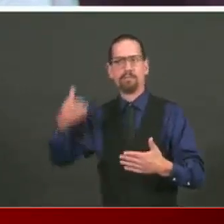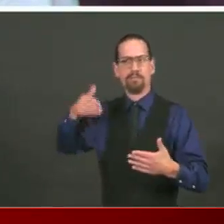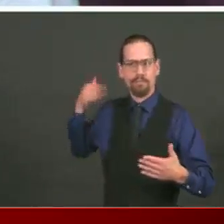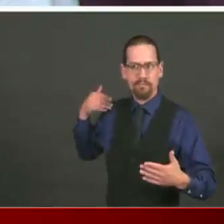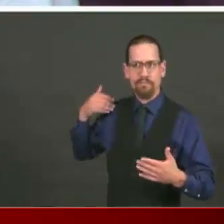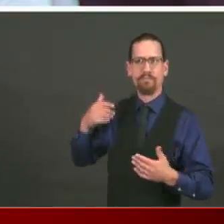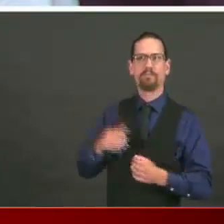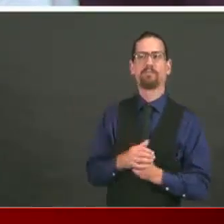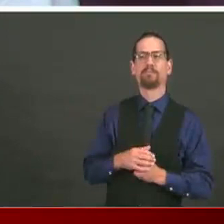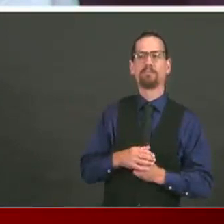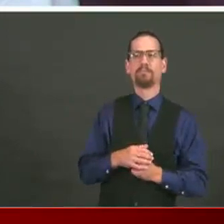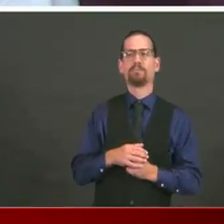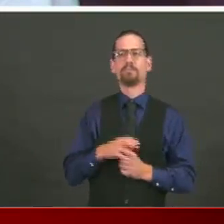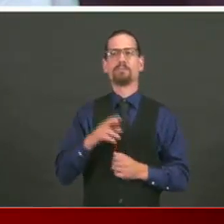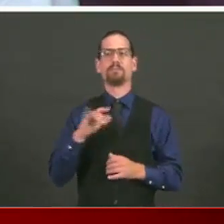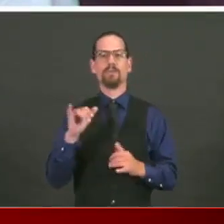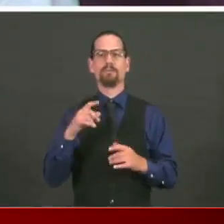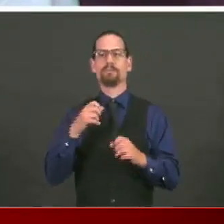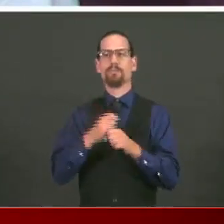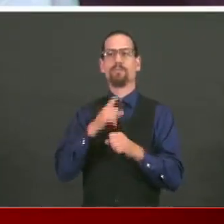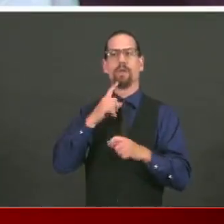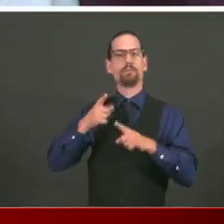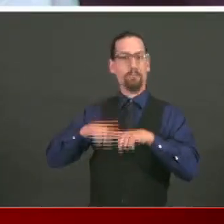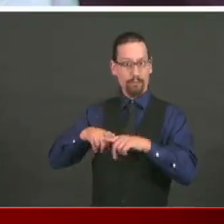So there's a series of checks that will occur.